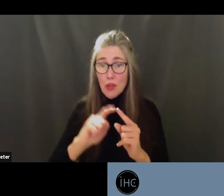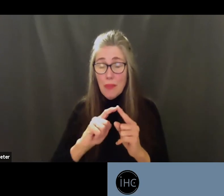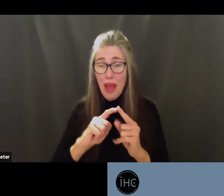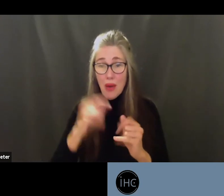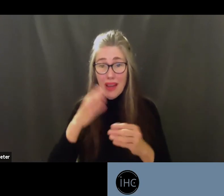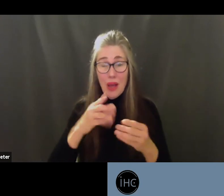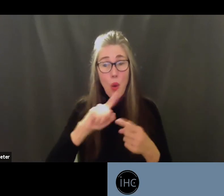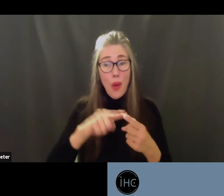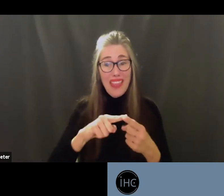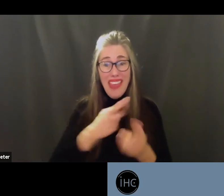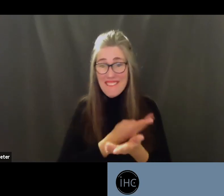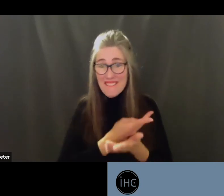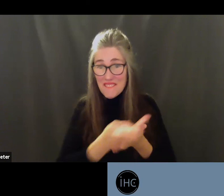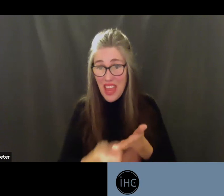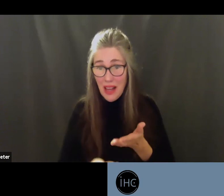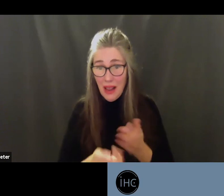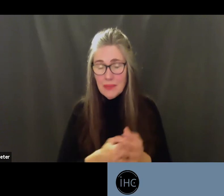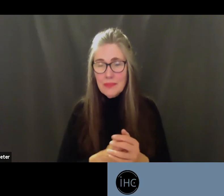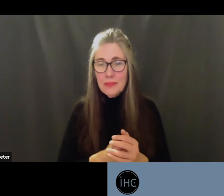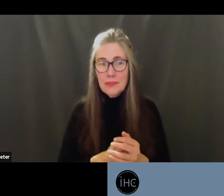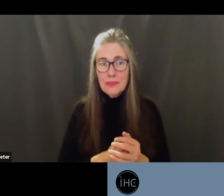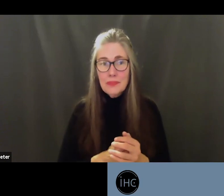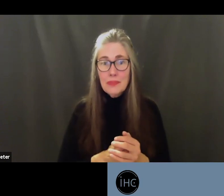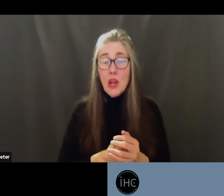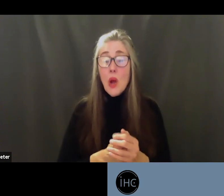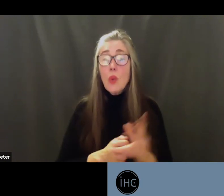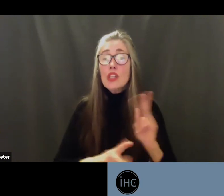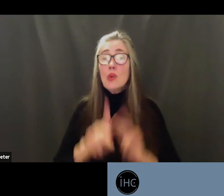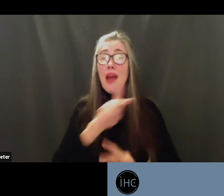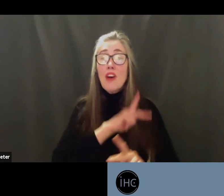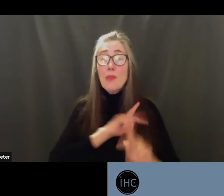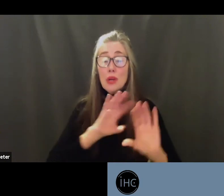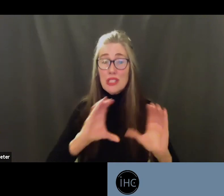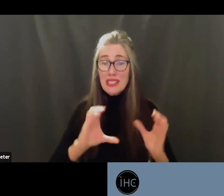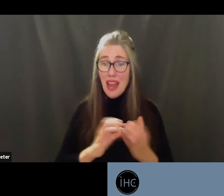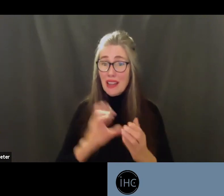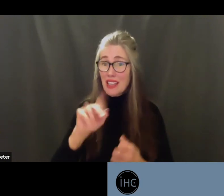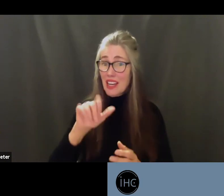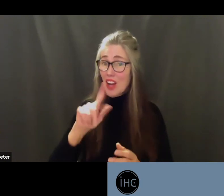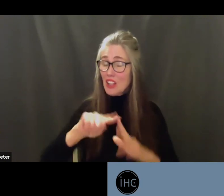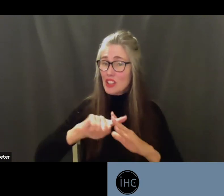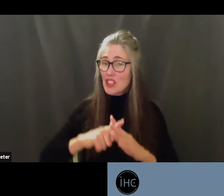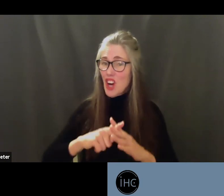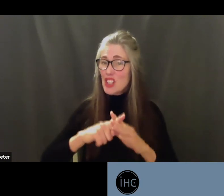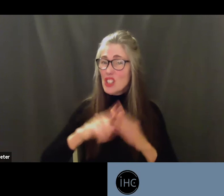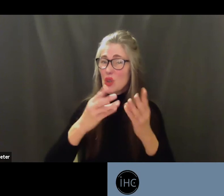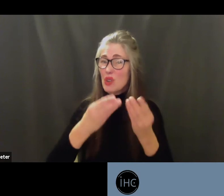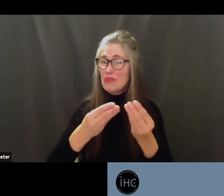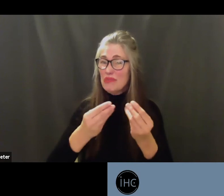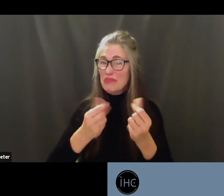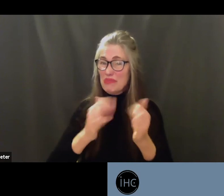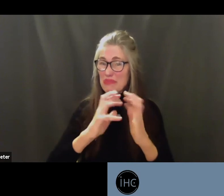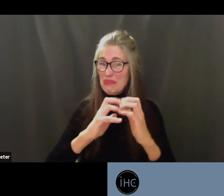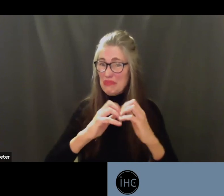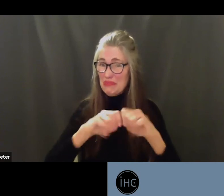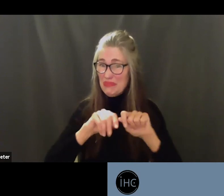endings, what it takes to start having a personality cult dissipate. And in Italy and Germany, it